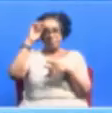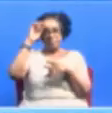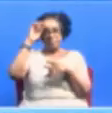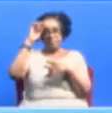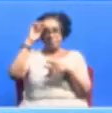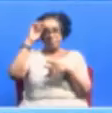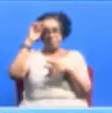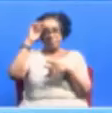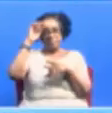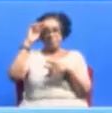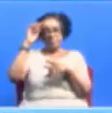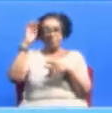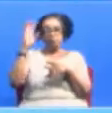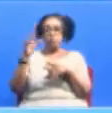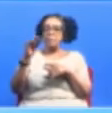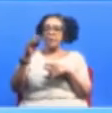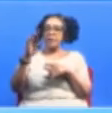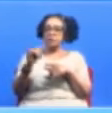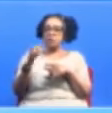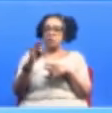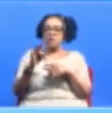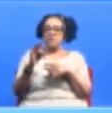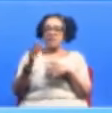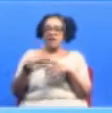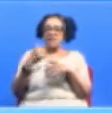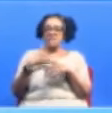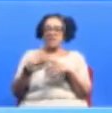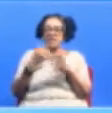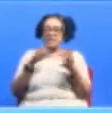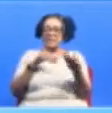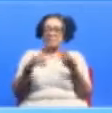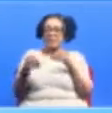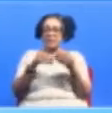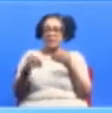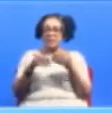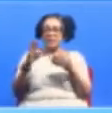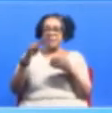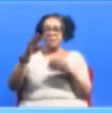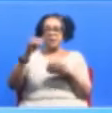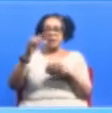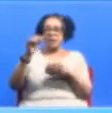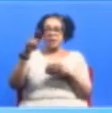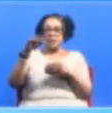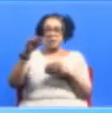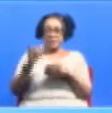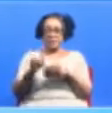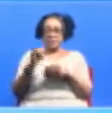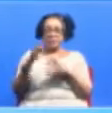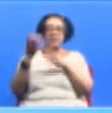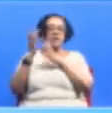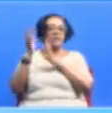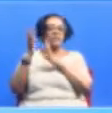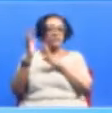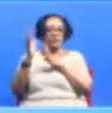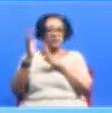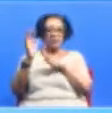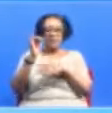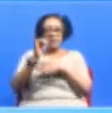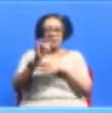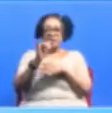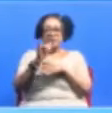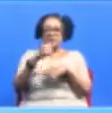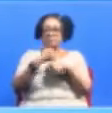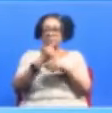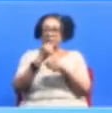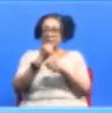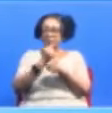Proliferation of physical disability at Mpirani Village, Magarini sub-county in Kilifi County, has remained a mystery even after